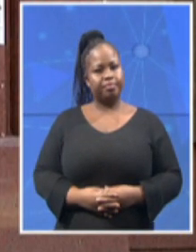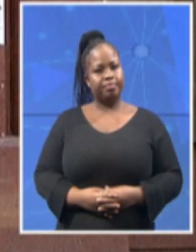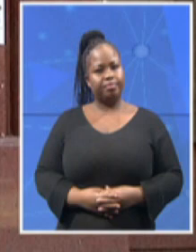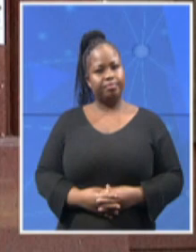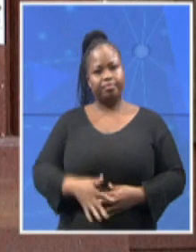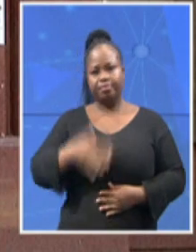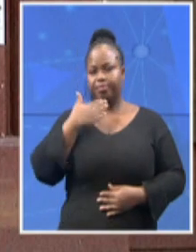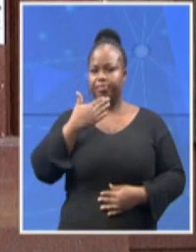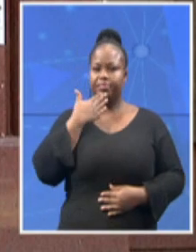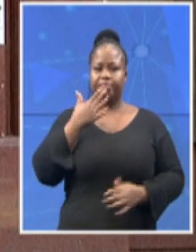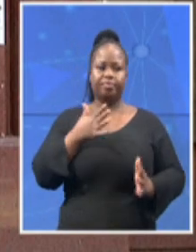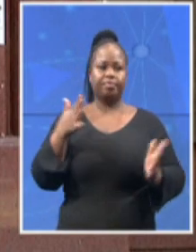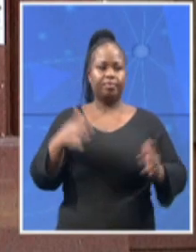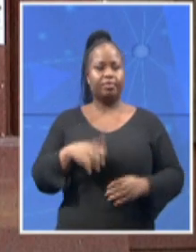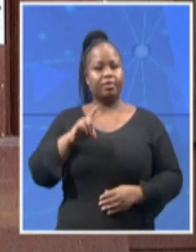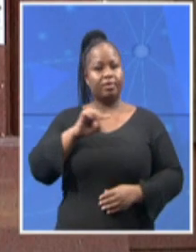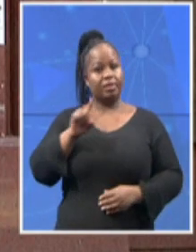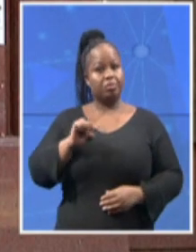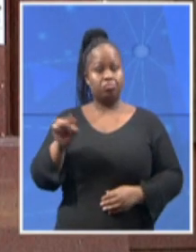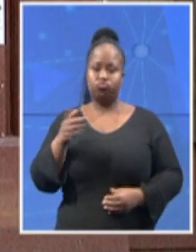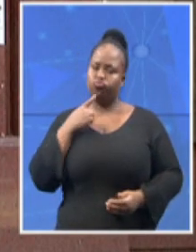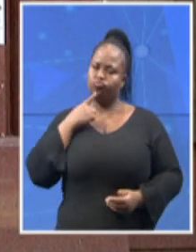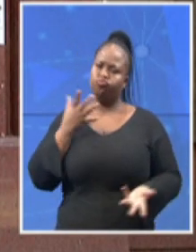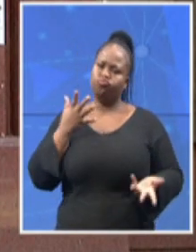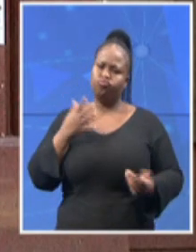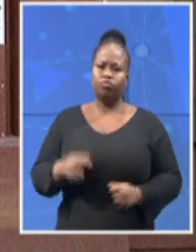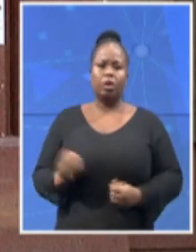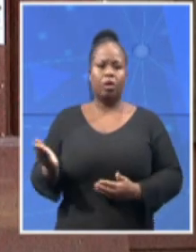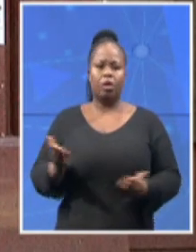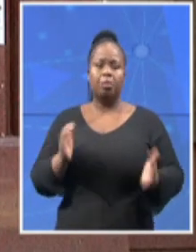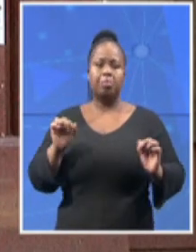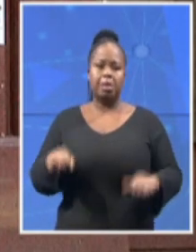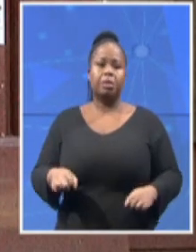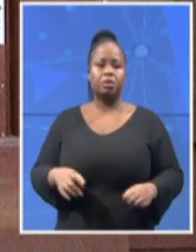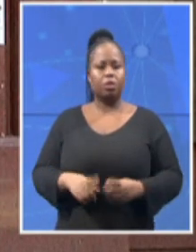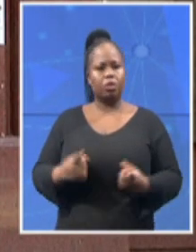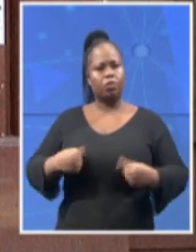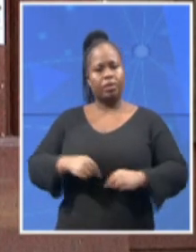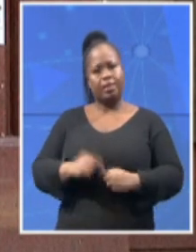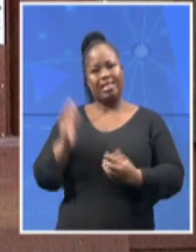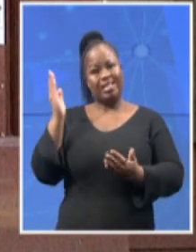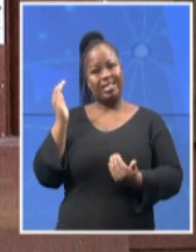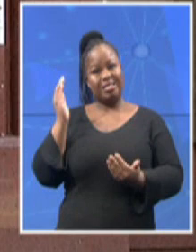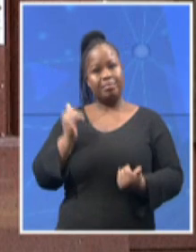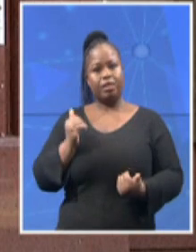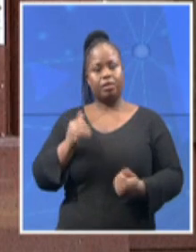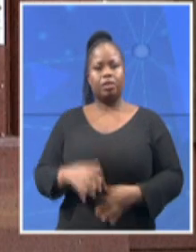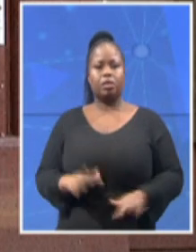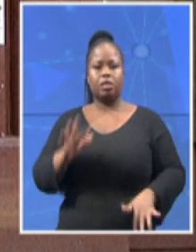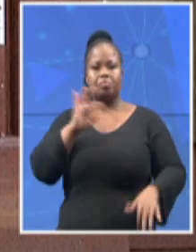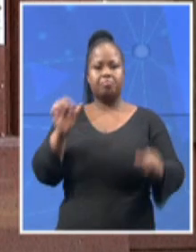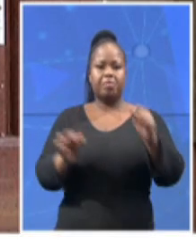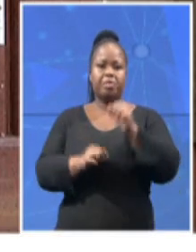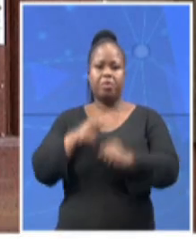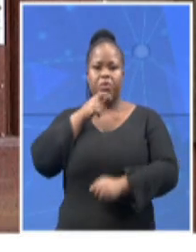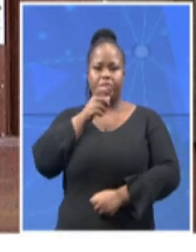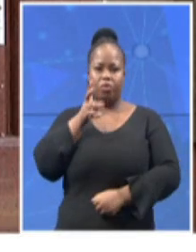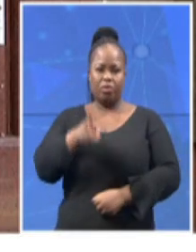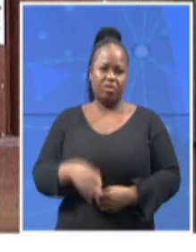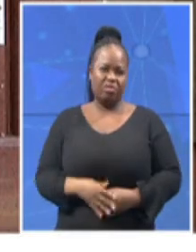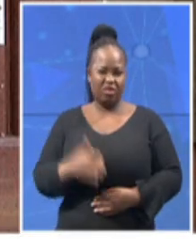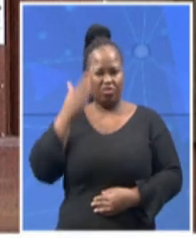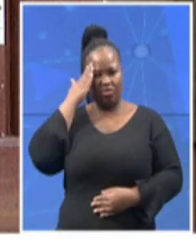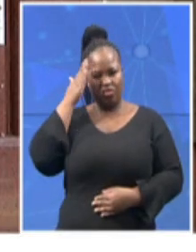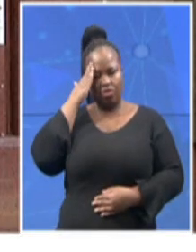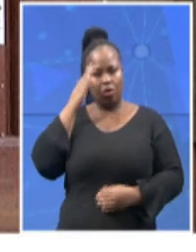Thank you very much, Desiree. And as you rightfully mentioned in the intro, we are expecting the state to actually make some closing arguments. We know that the